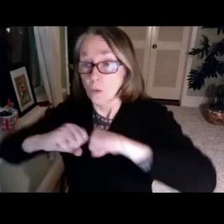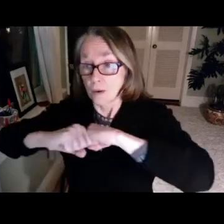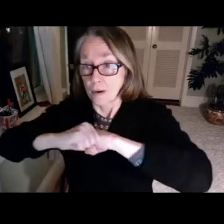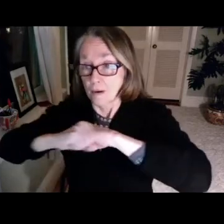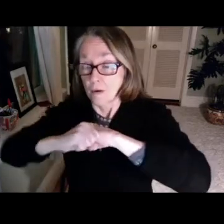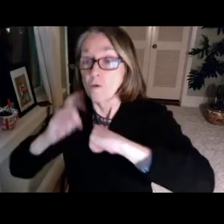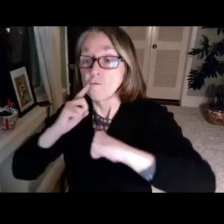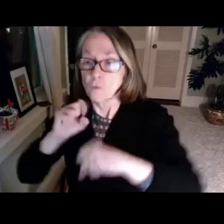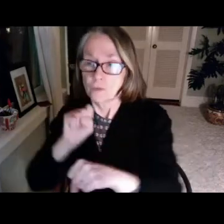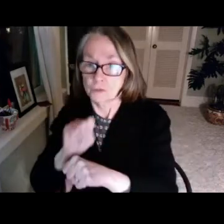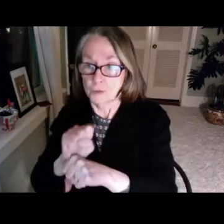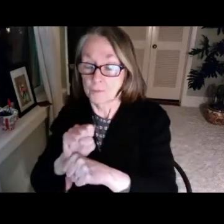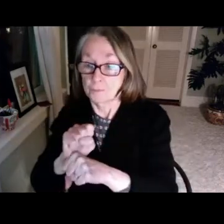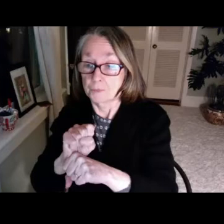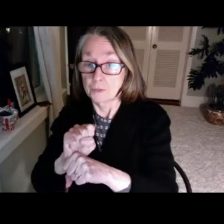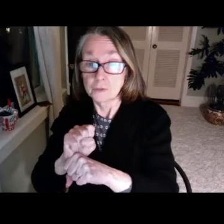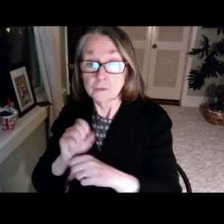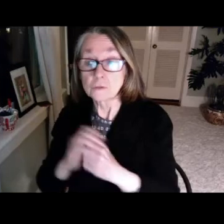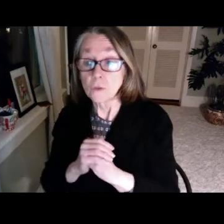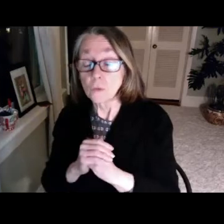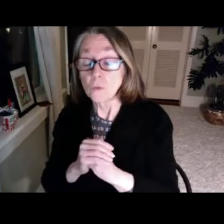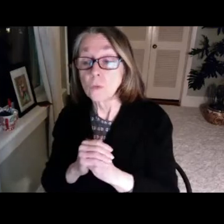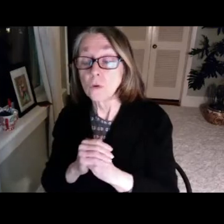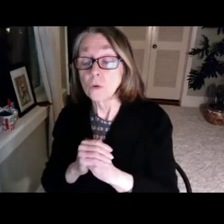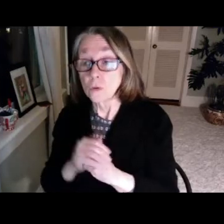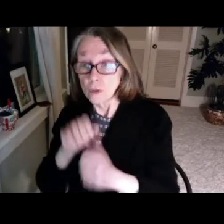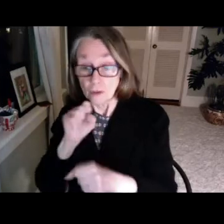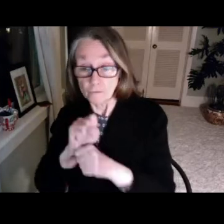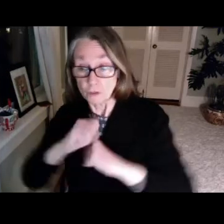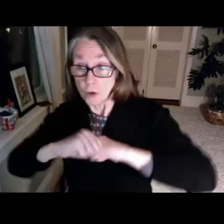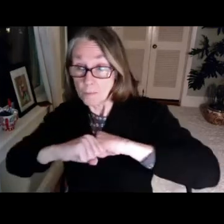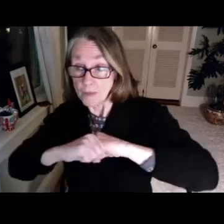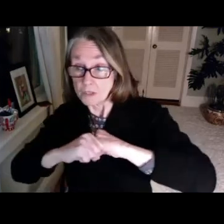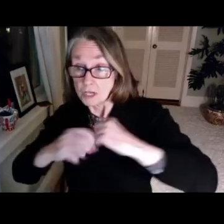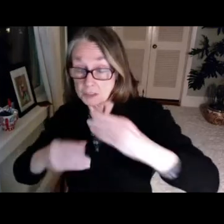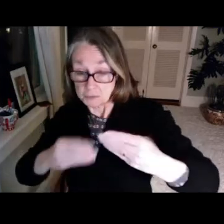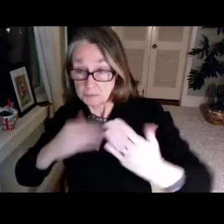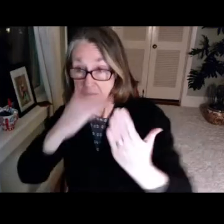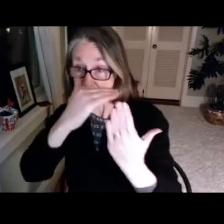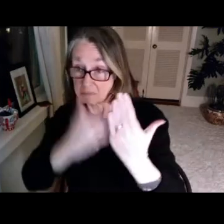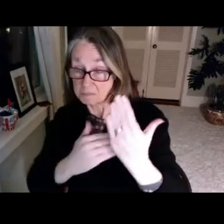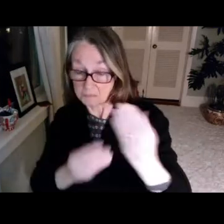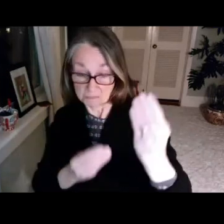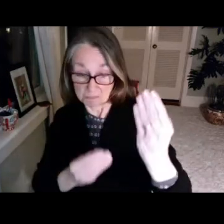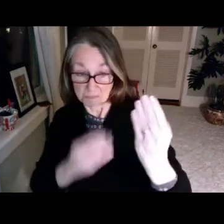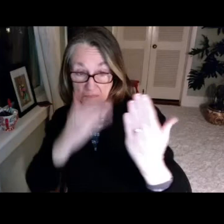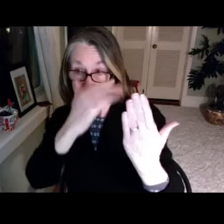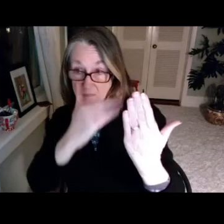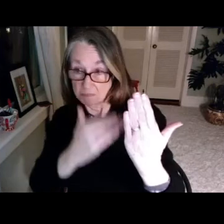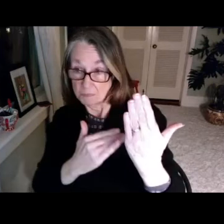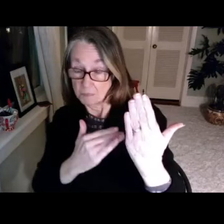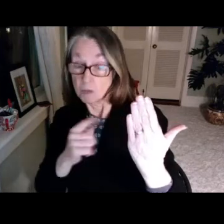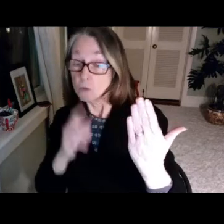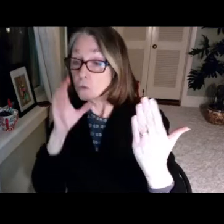position. So that's a good place to start. So if you have a new job and you are